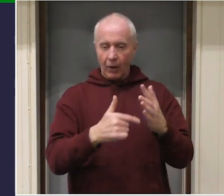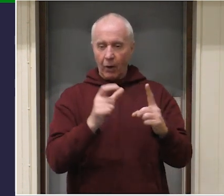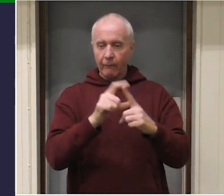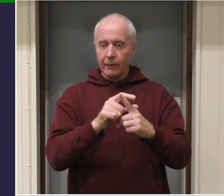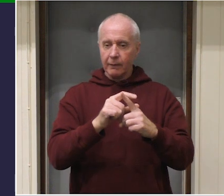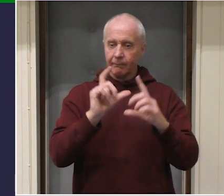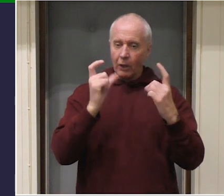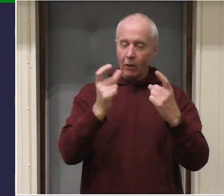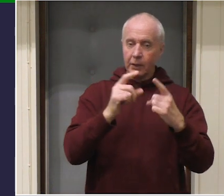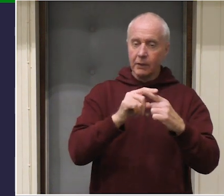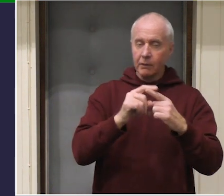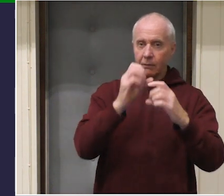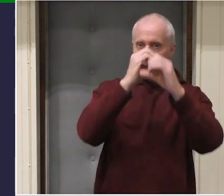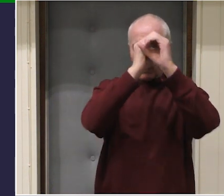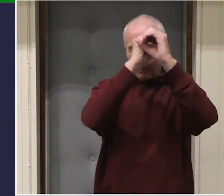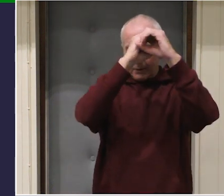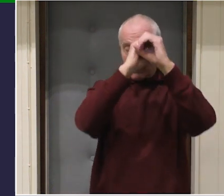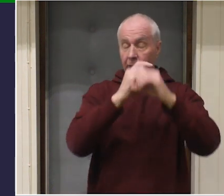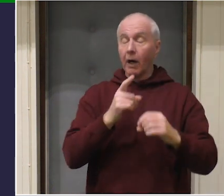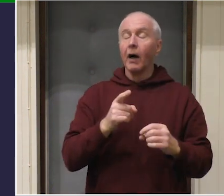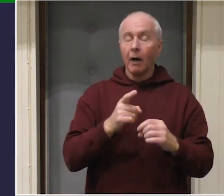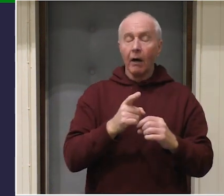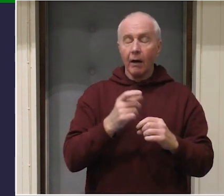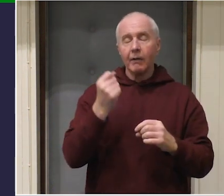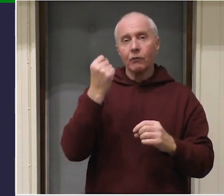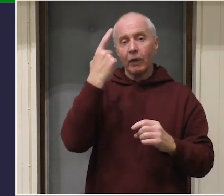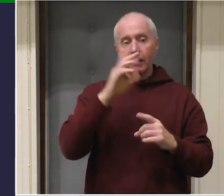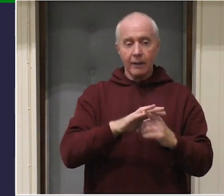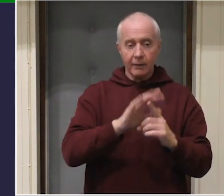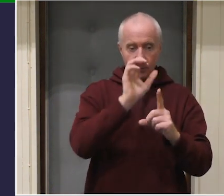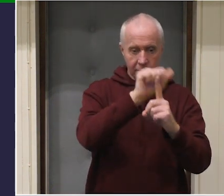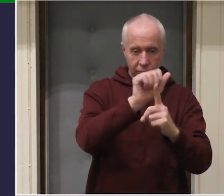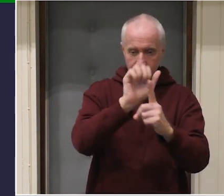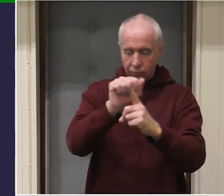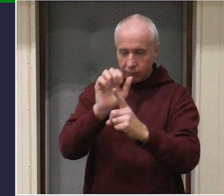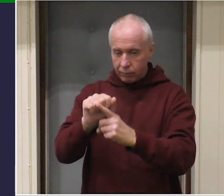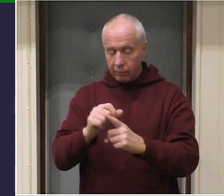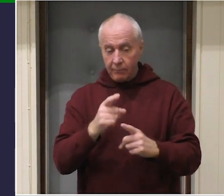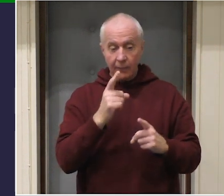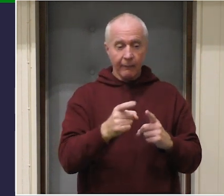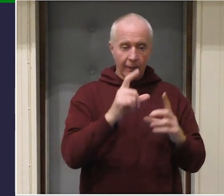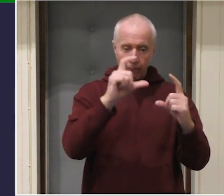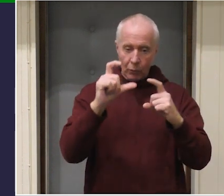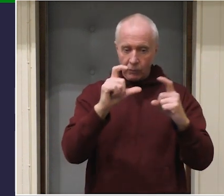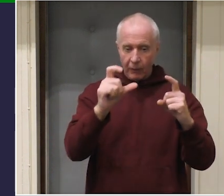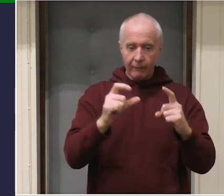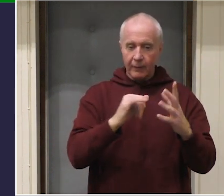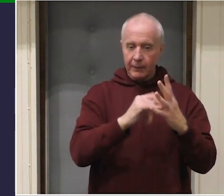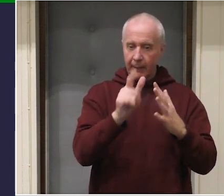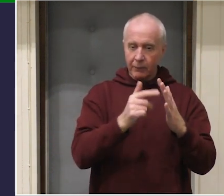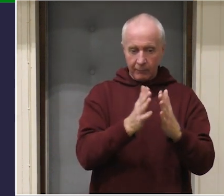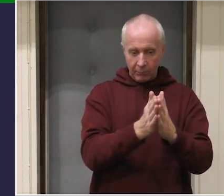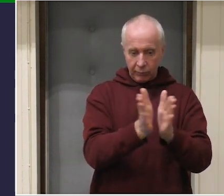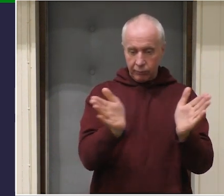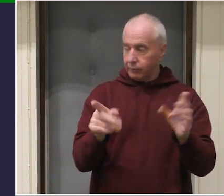and realised that he started to find these things. He was experimenting with photographic spectroscopy of stars, doing things